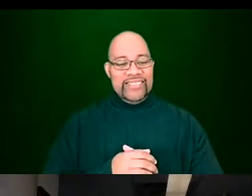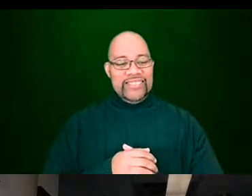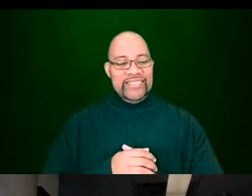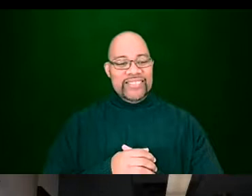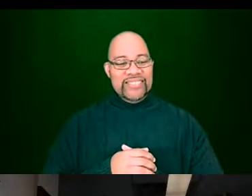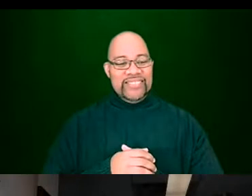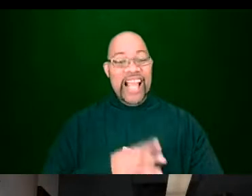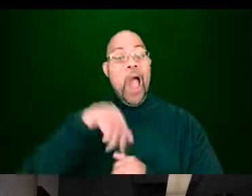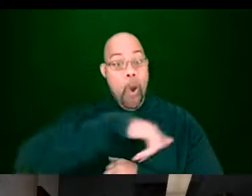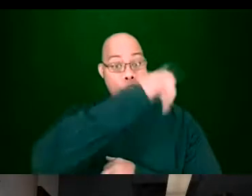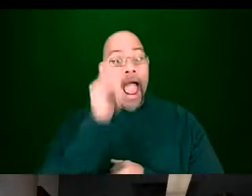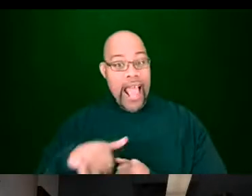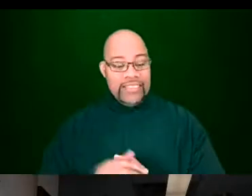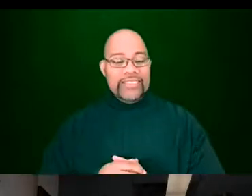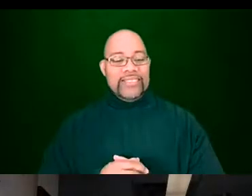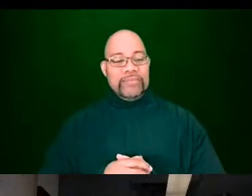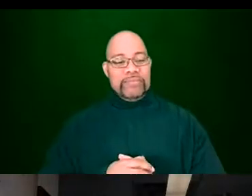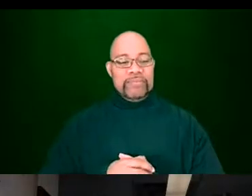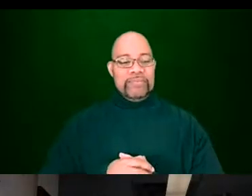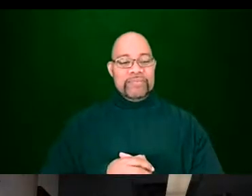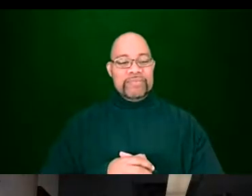And whales. Bring it back. Bring it back.